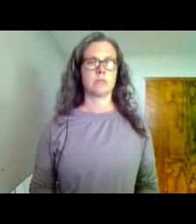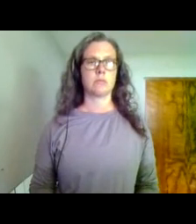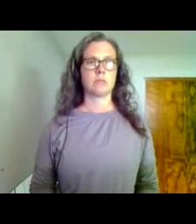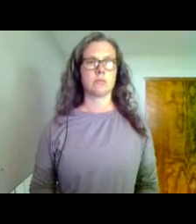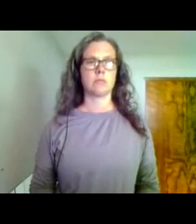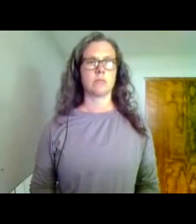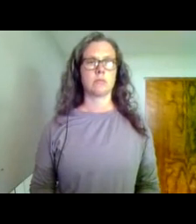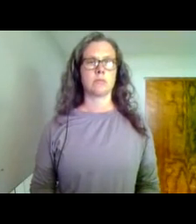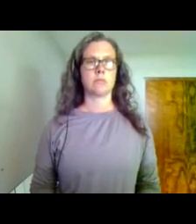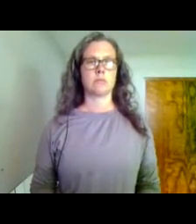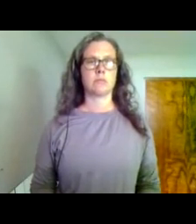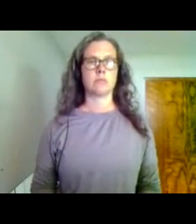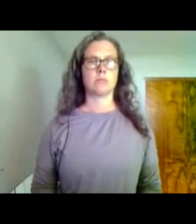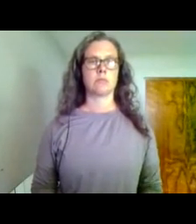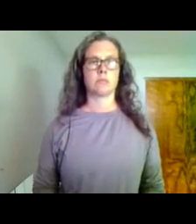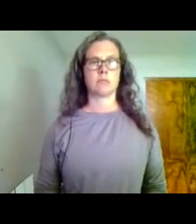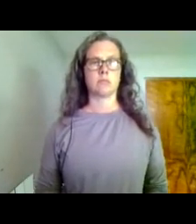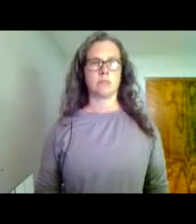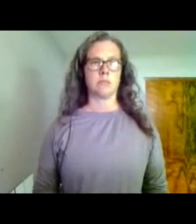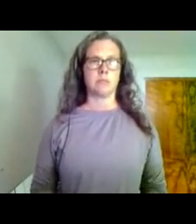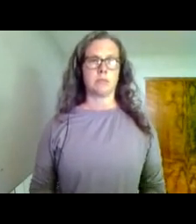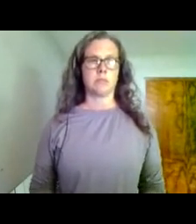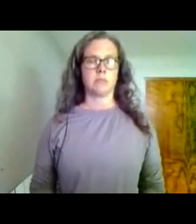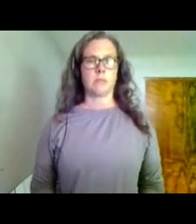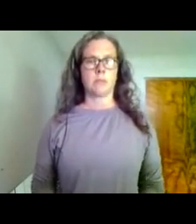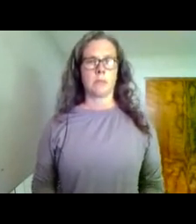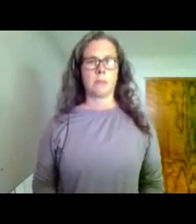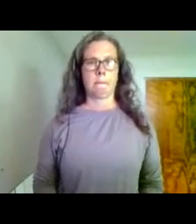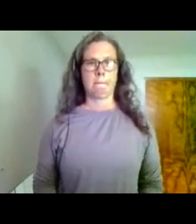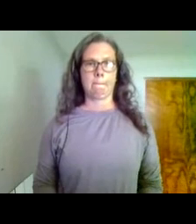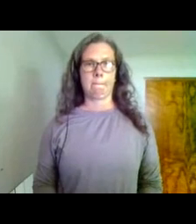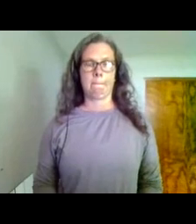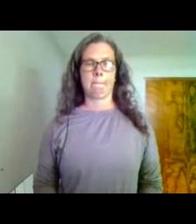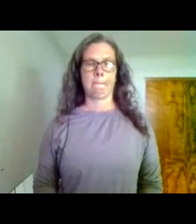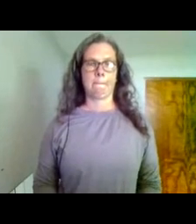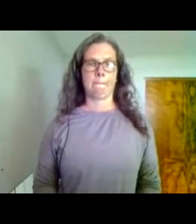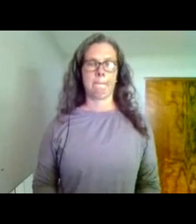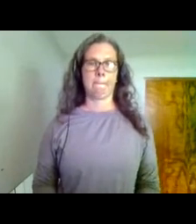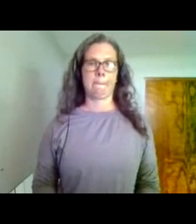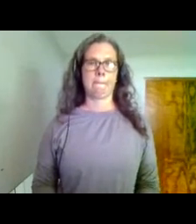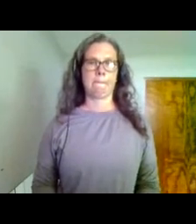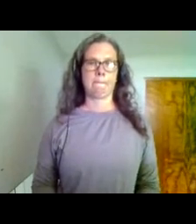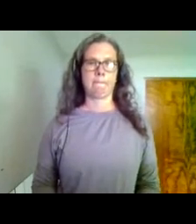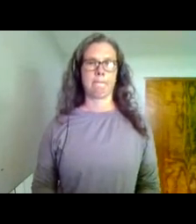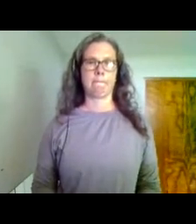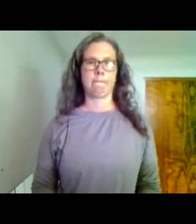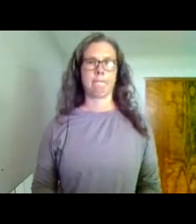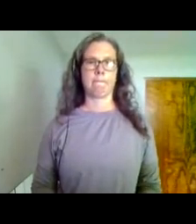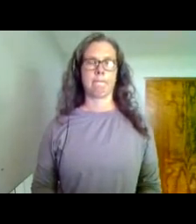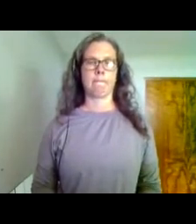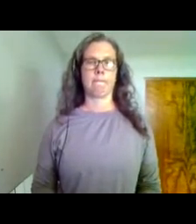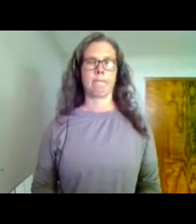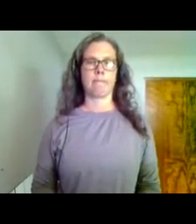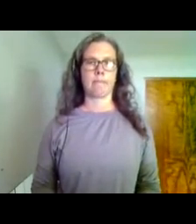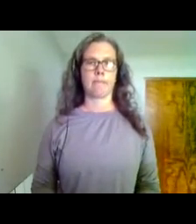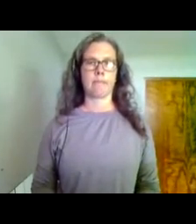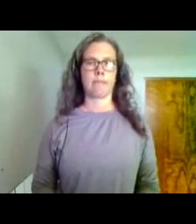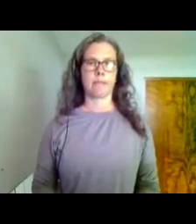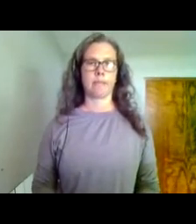and back up your ditch from there. The repair should be made obviously